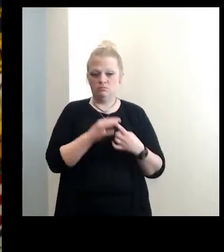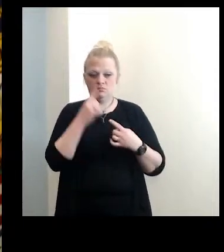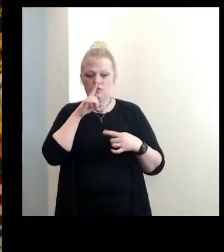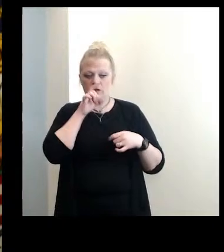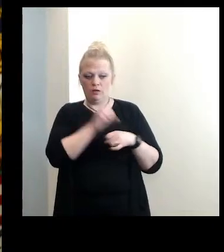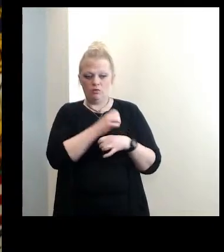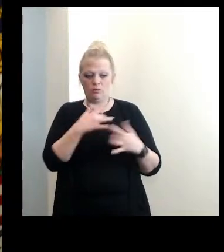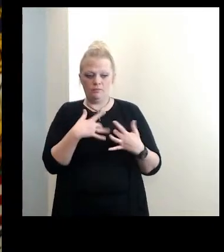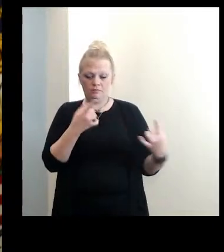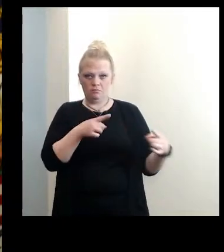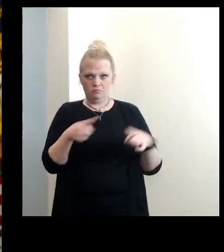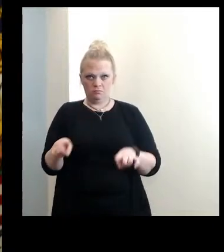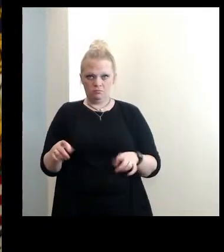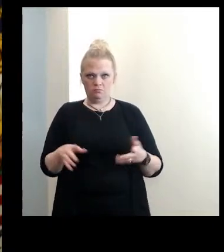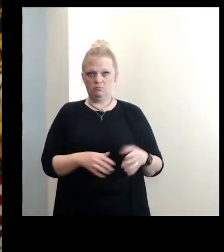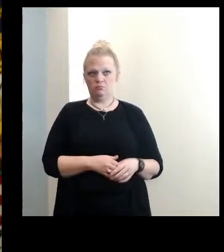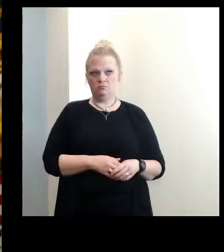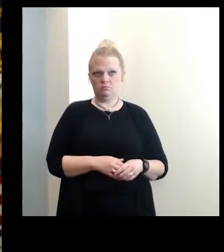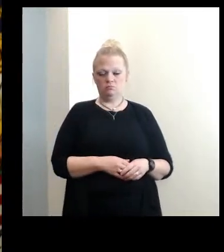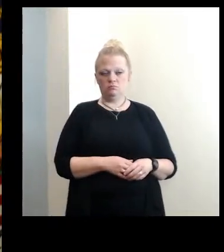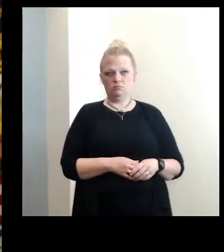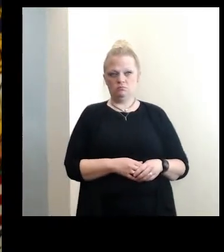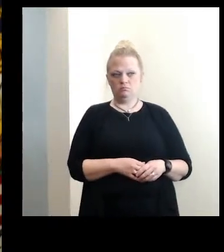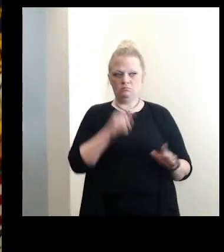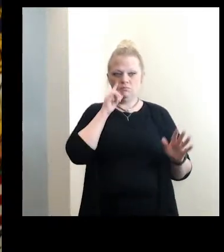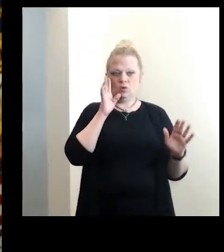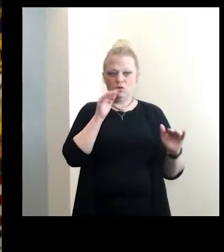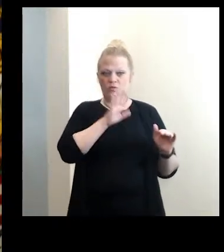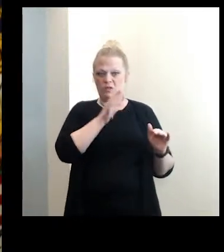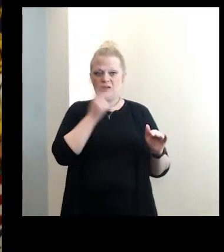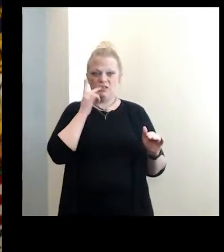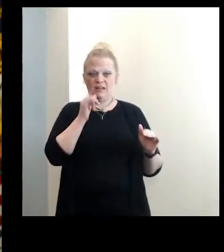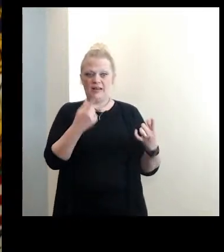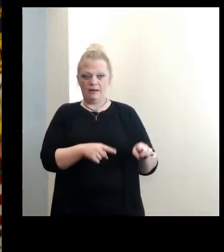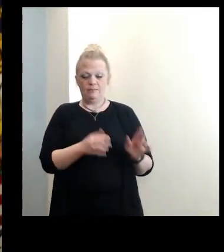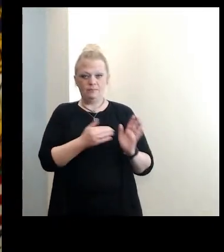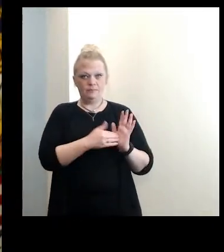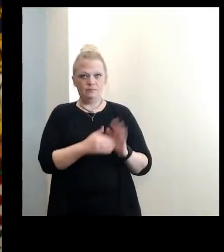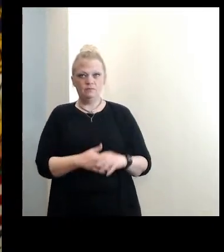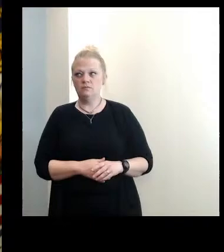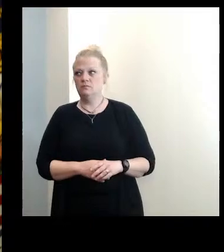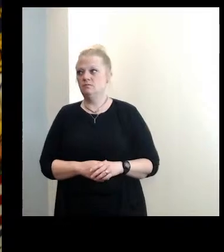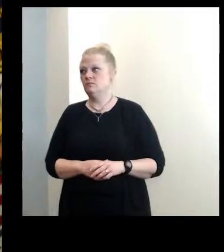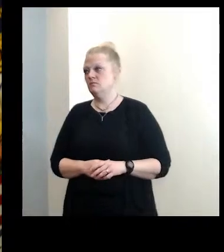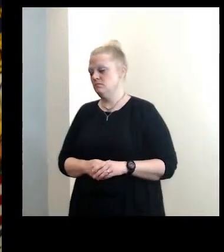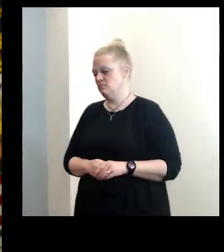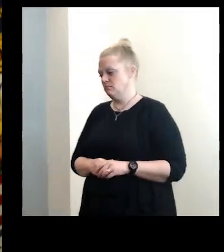actual event, and hopefully we never see anything like this again.